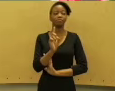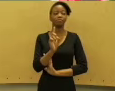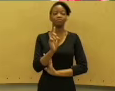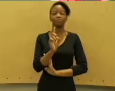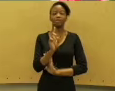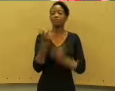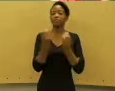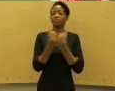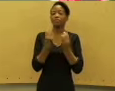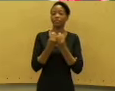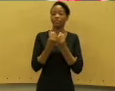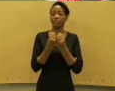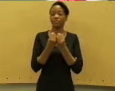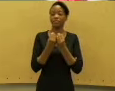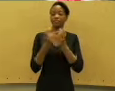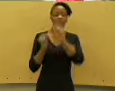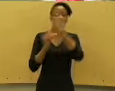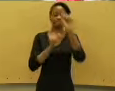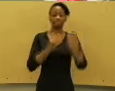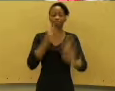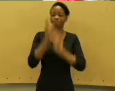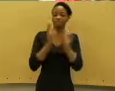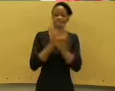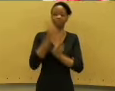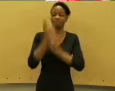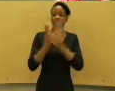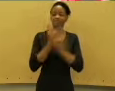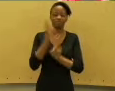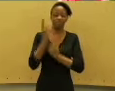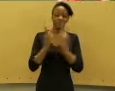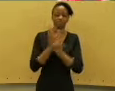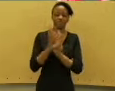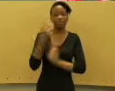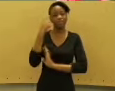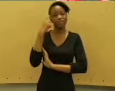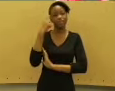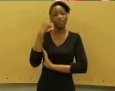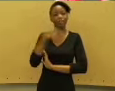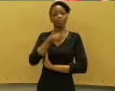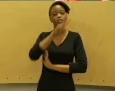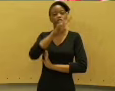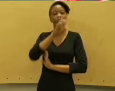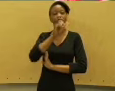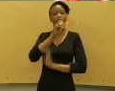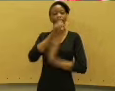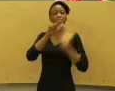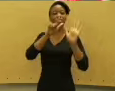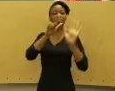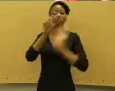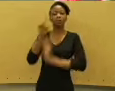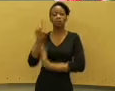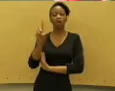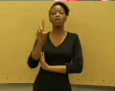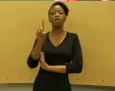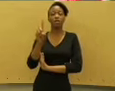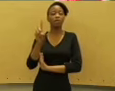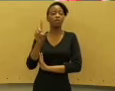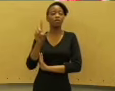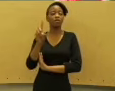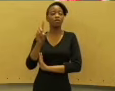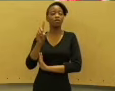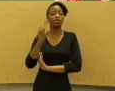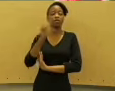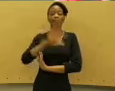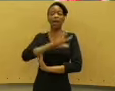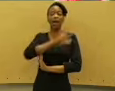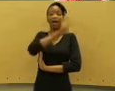repeat? Right? Let's imagine 2071. And we're back at Future Africa. I'm hoping